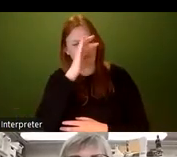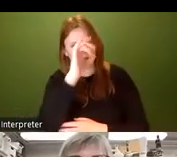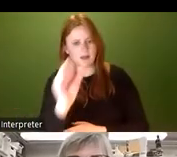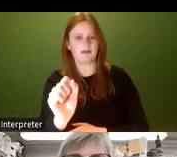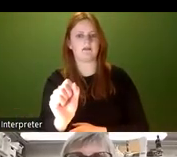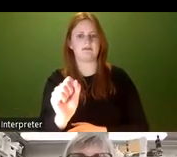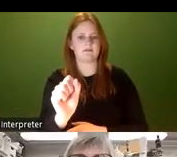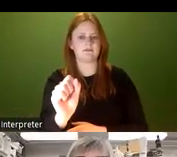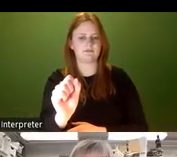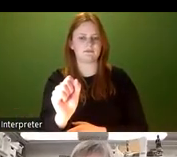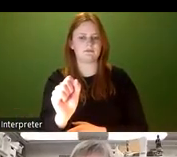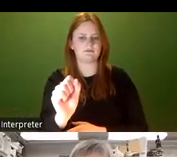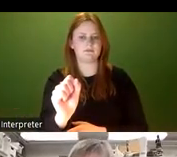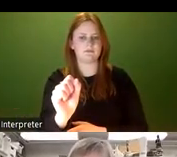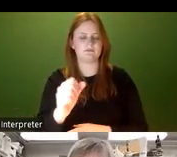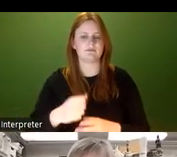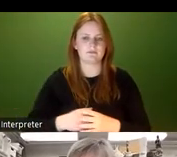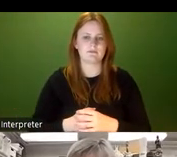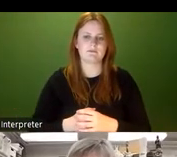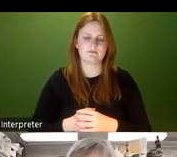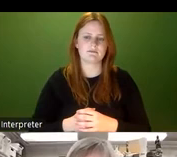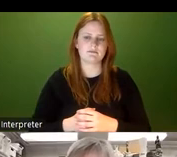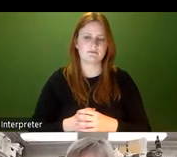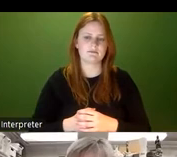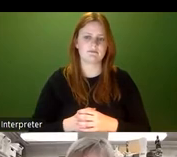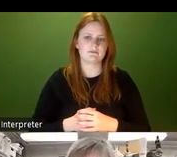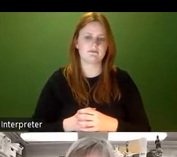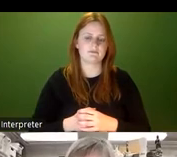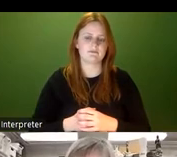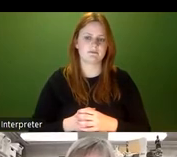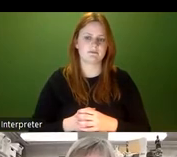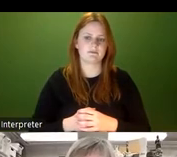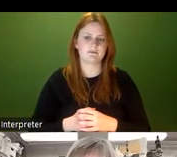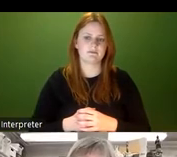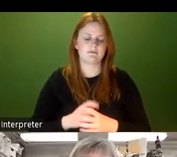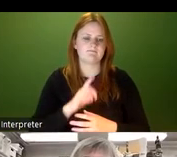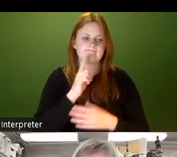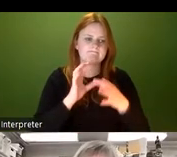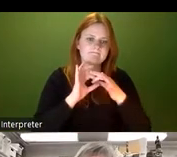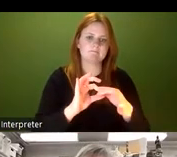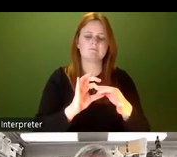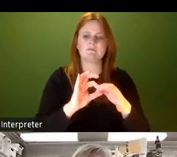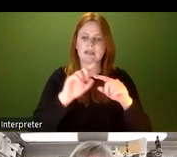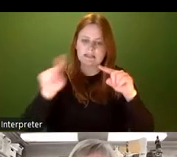our the seasonal cycle that all of us really